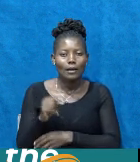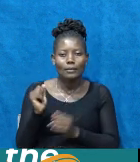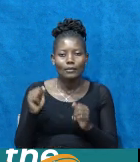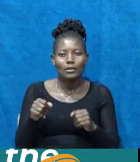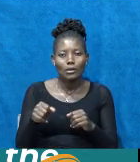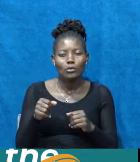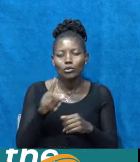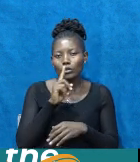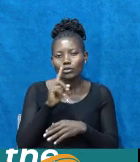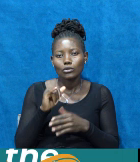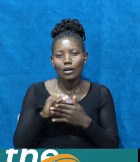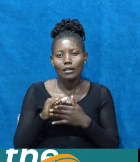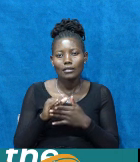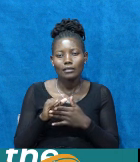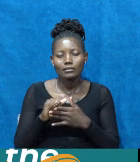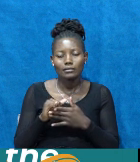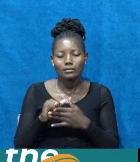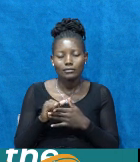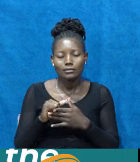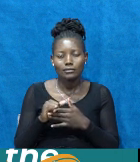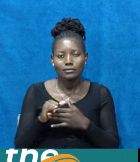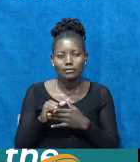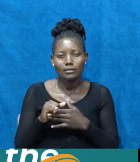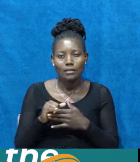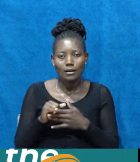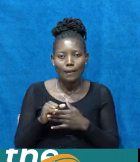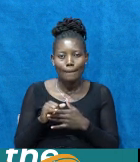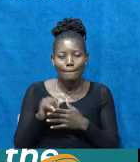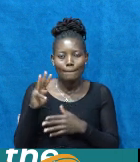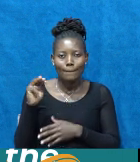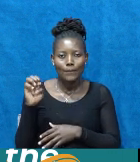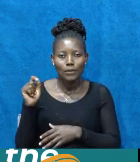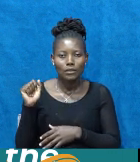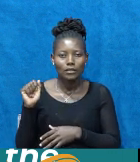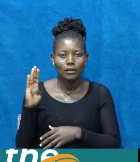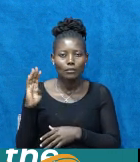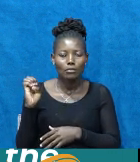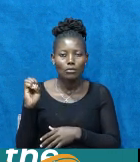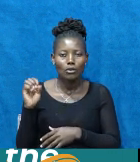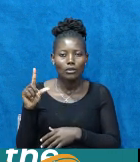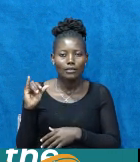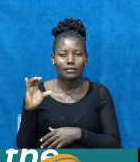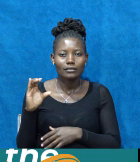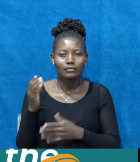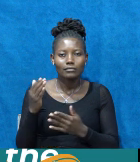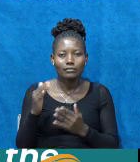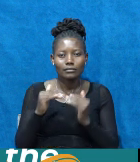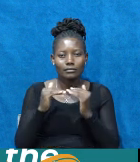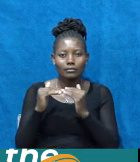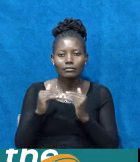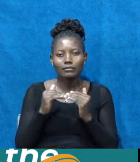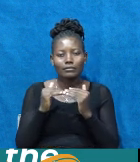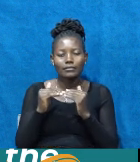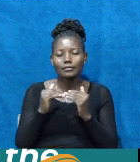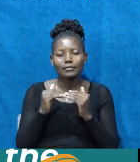acids usually will come to be able to ensure that anabolic resistance is kept to a minimum, and also